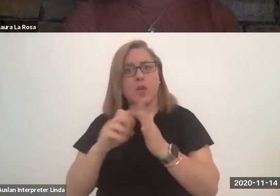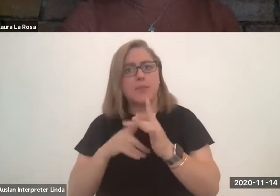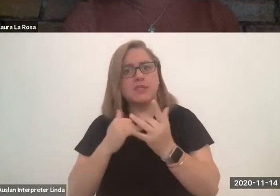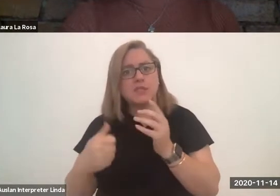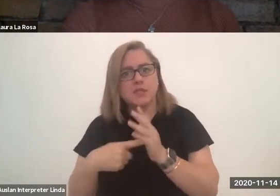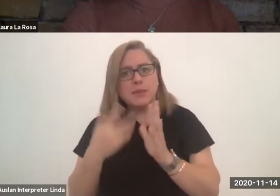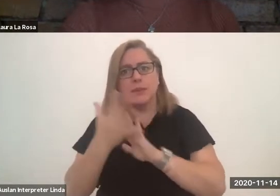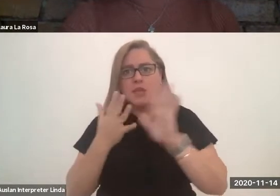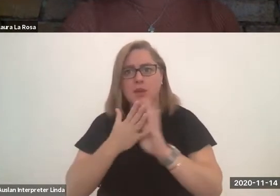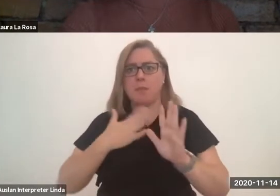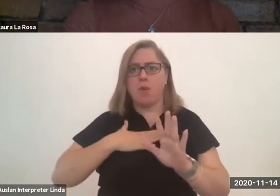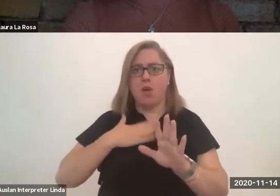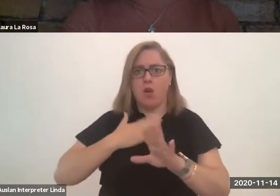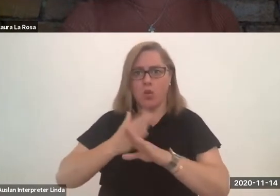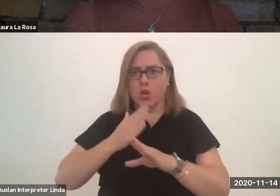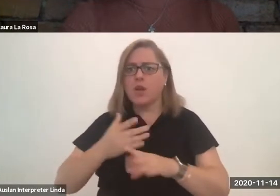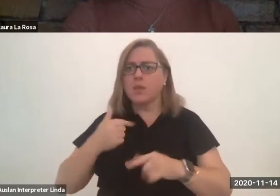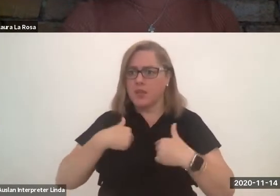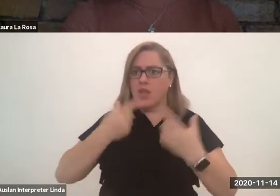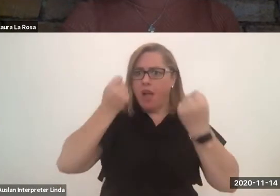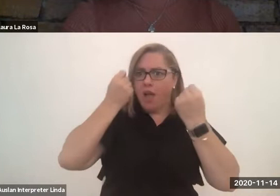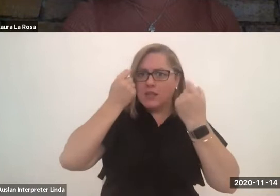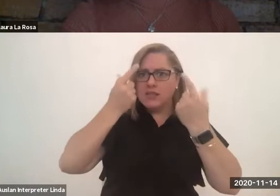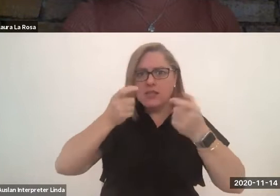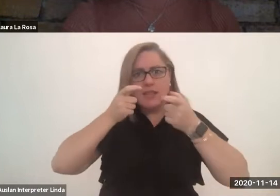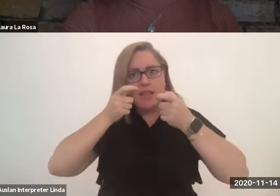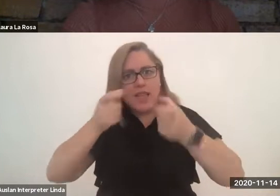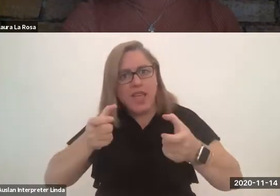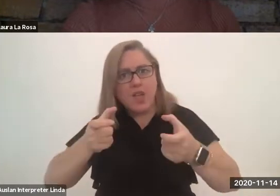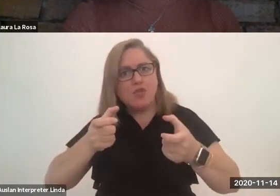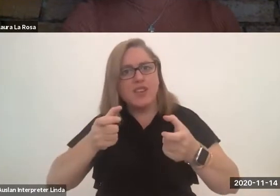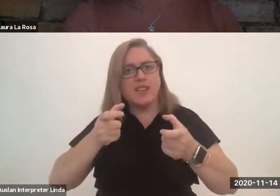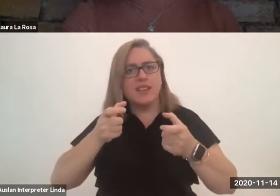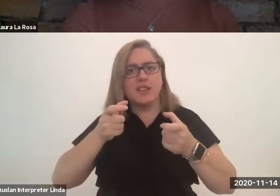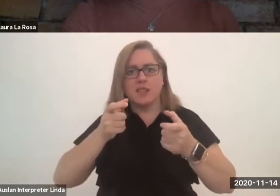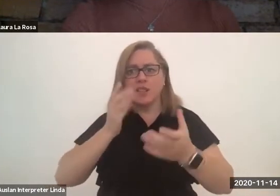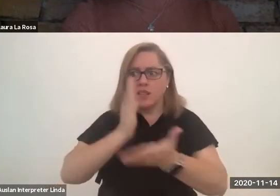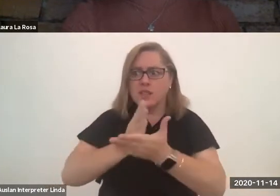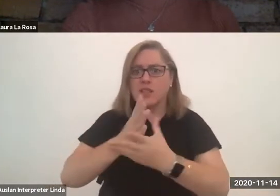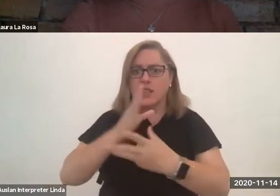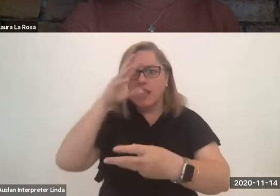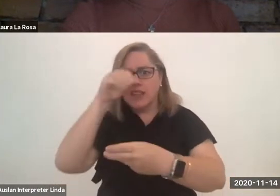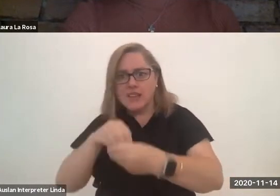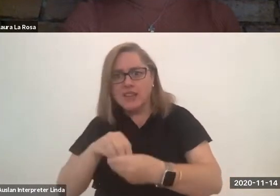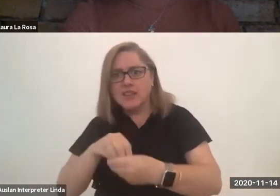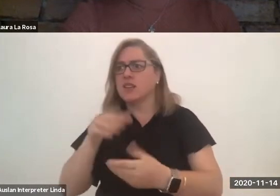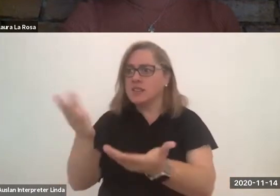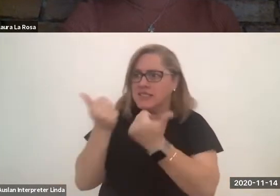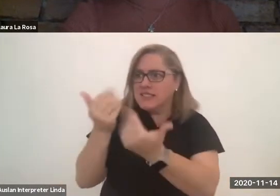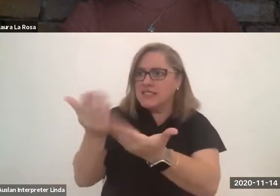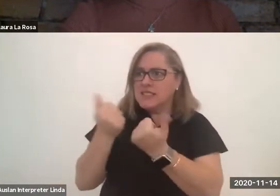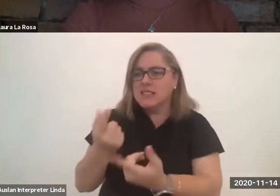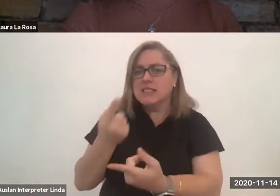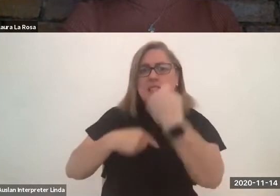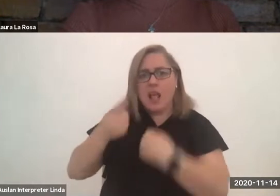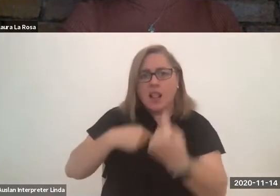mean that I was an understanding and caring sort of very, very hands-on, very talk it out parent, but that was